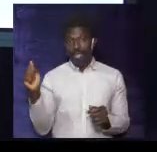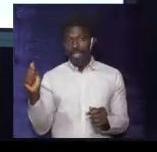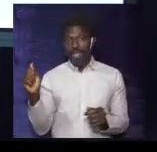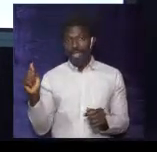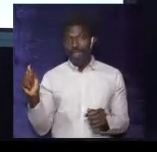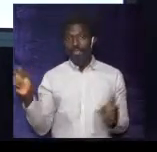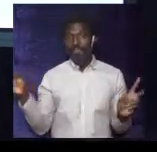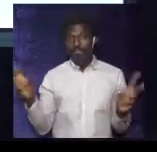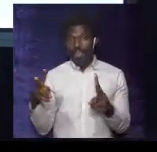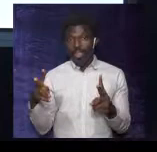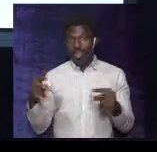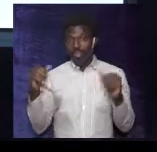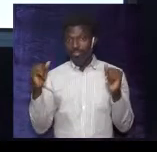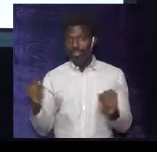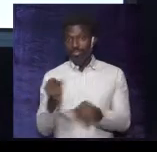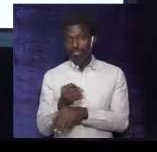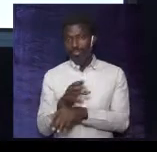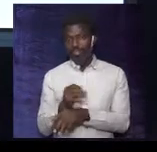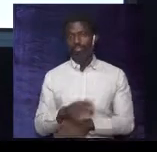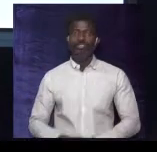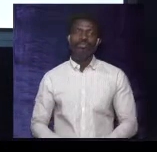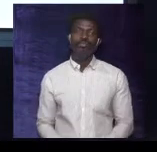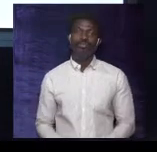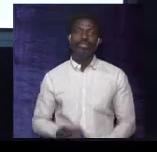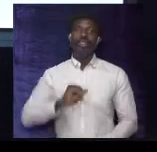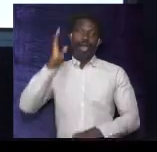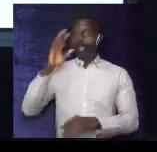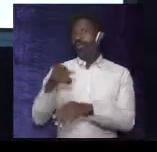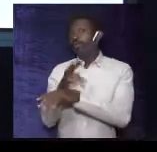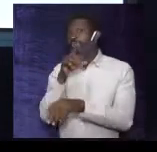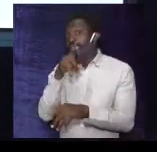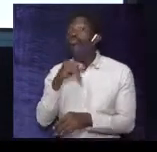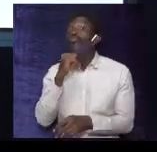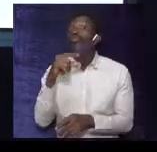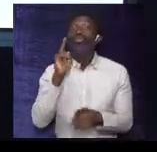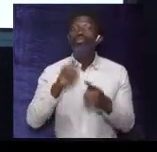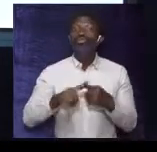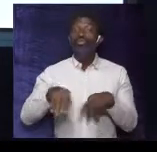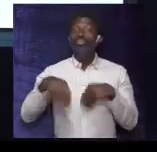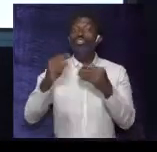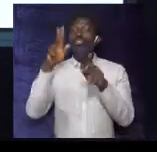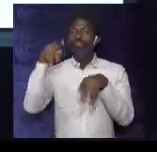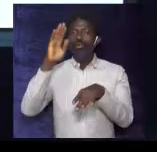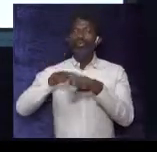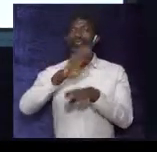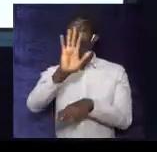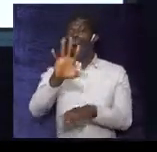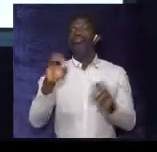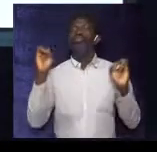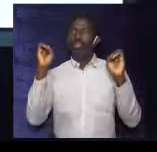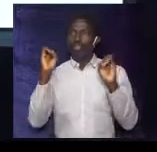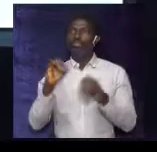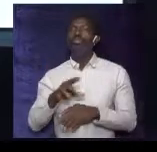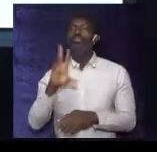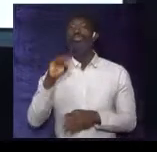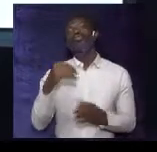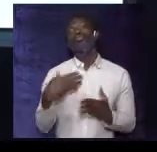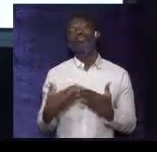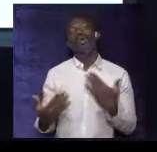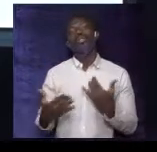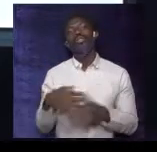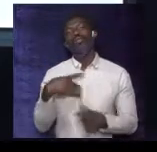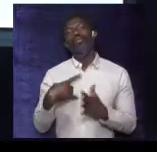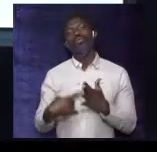what. That's a very strong advice and a good one at that. I will advise you not to give